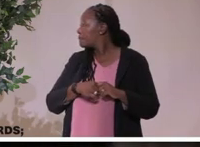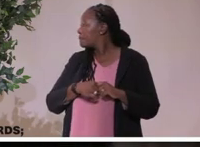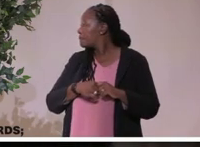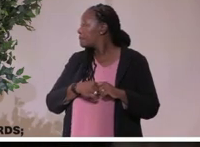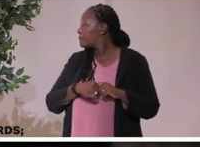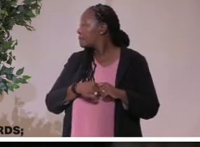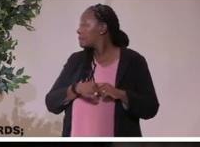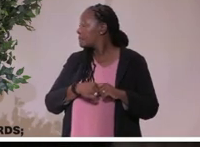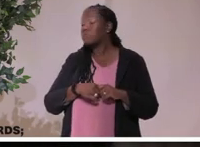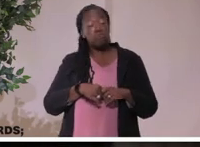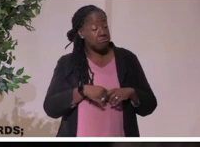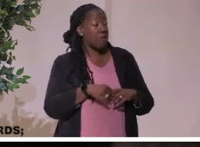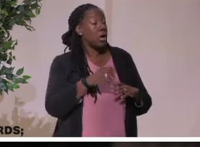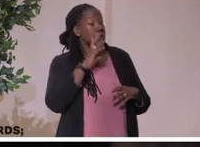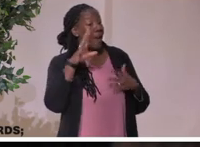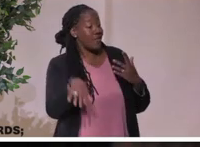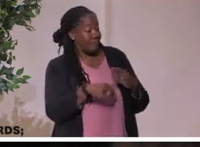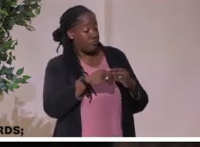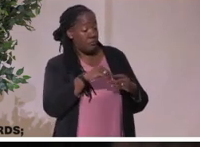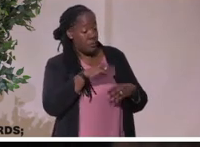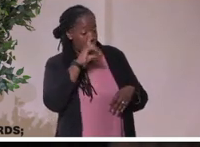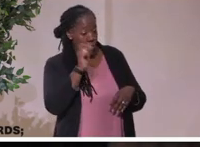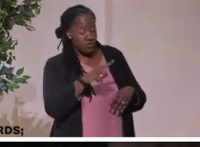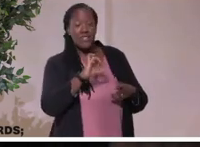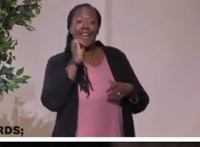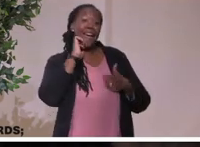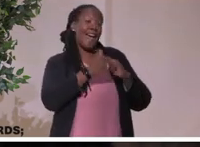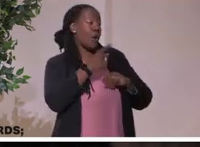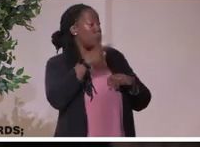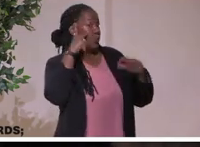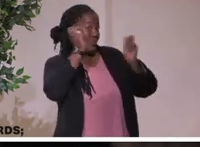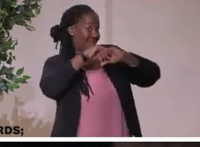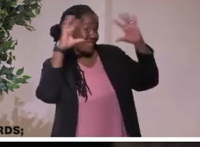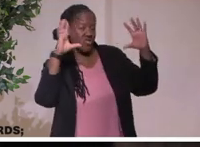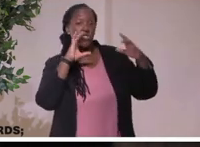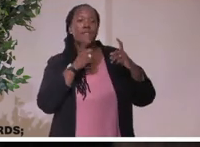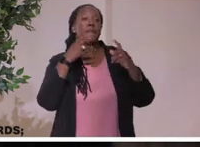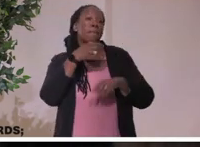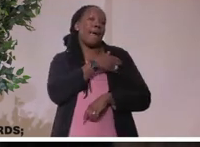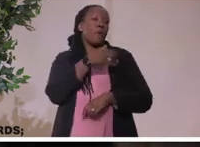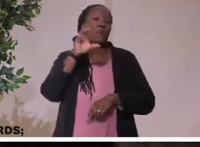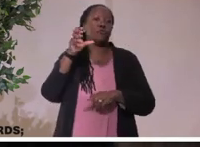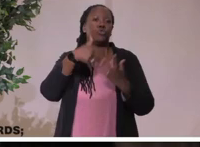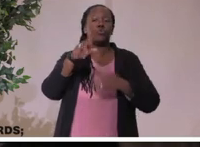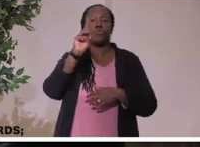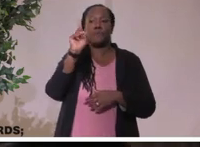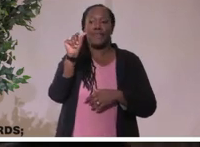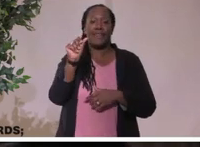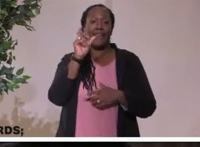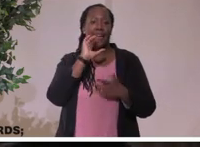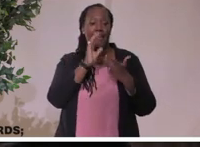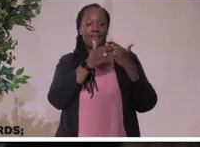That does lead to my next question, which is like, how do you envision the power of social media impacting the way we shop in the next